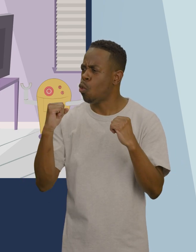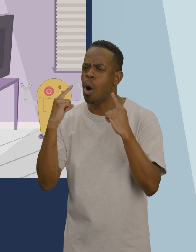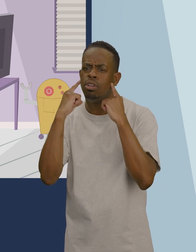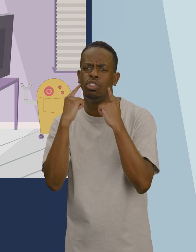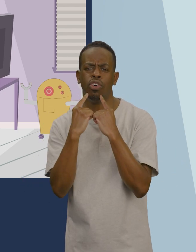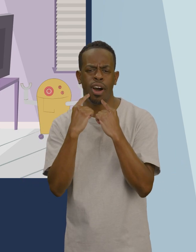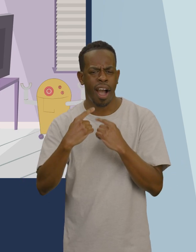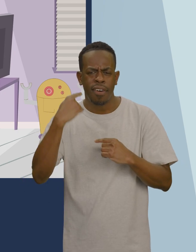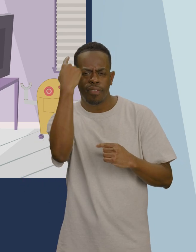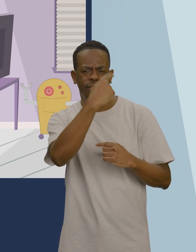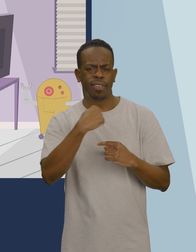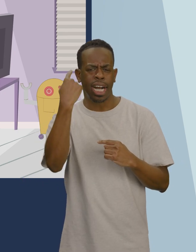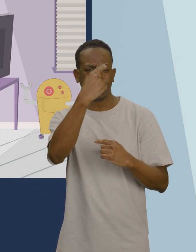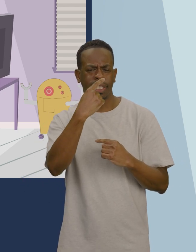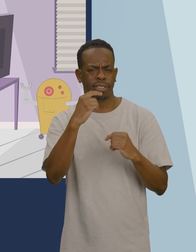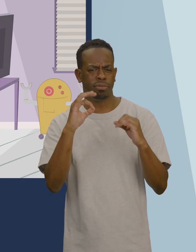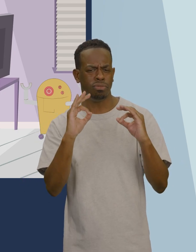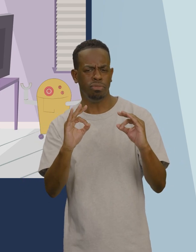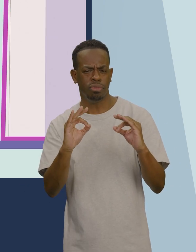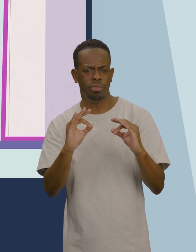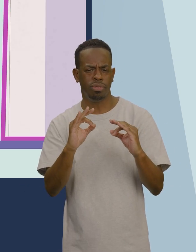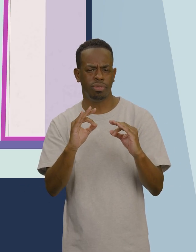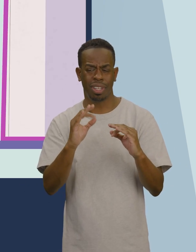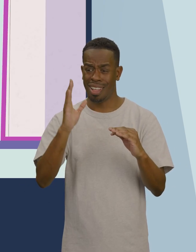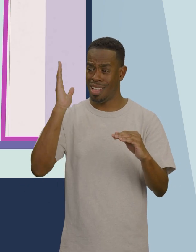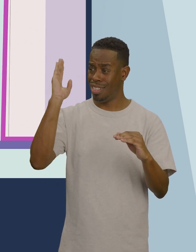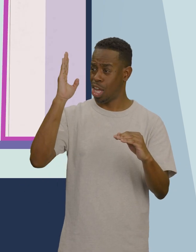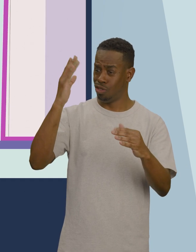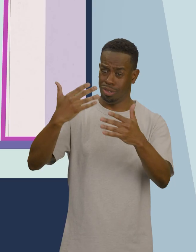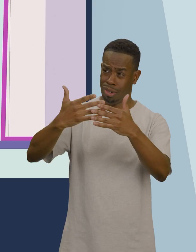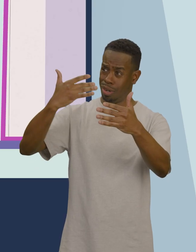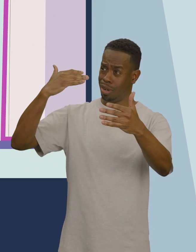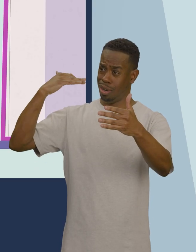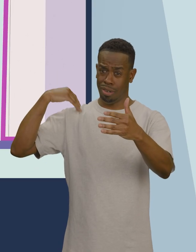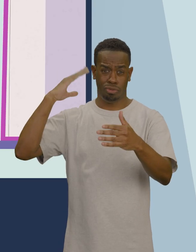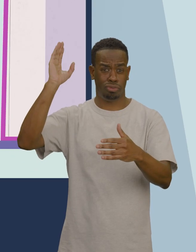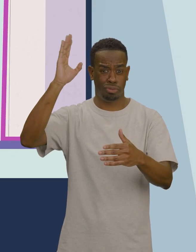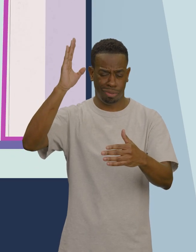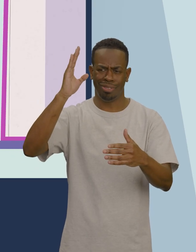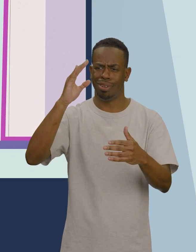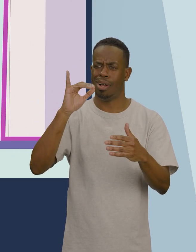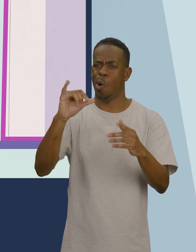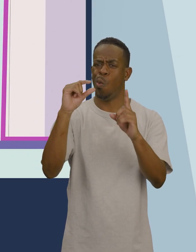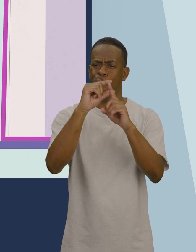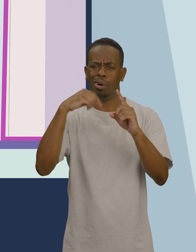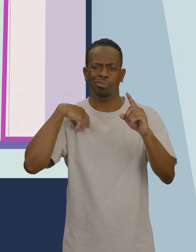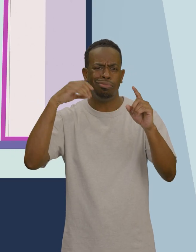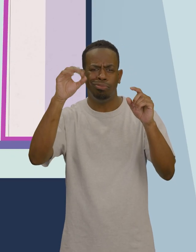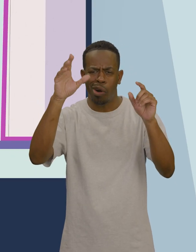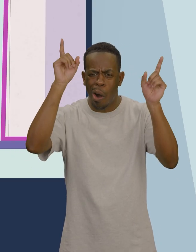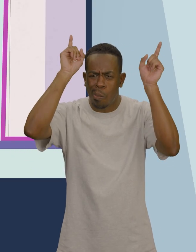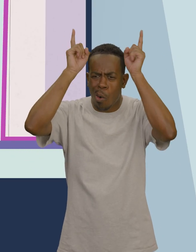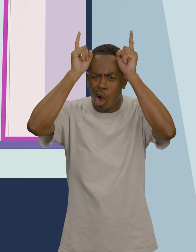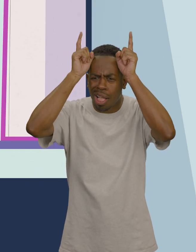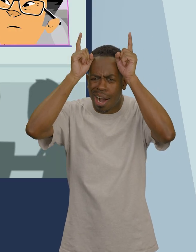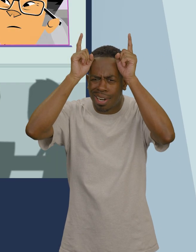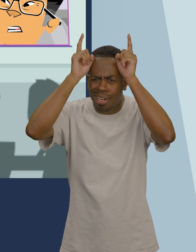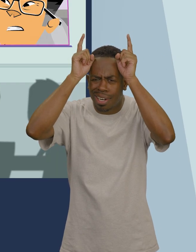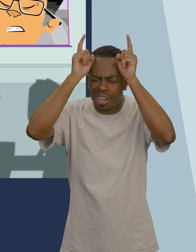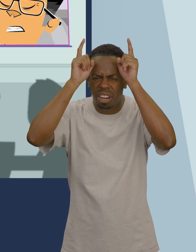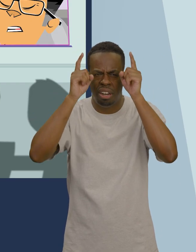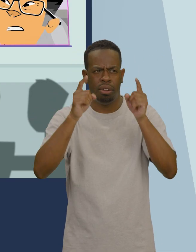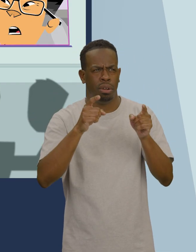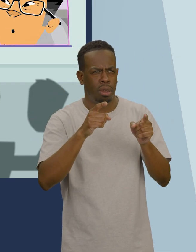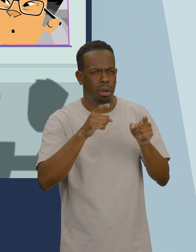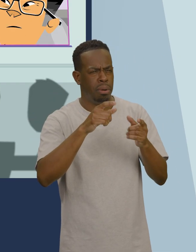strong jaw and heroic facial structure. And that in previous lectures, I have actually thrown in a few words of blarg.